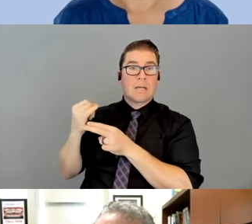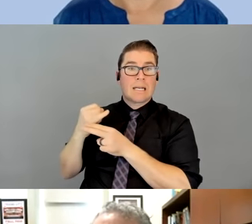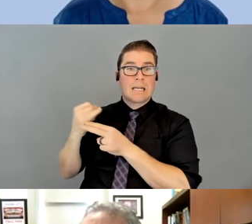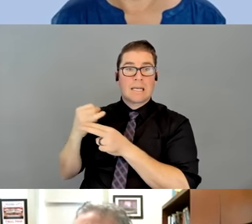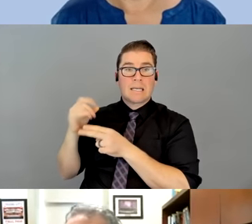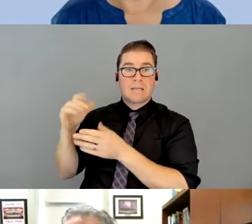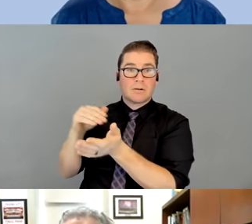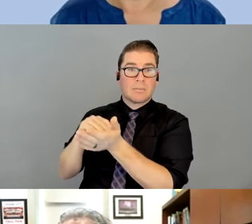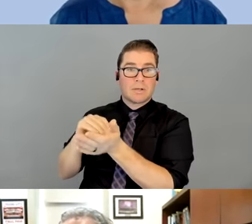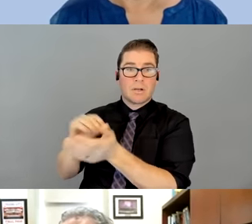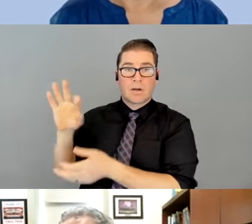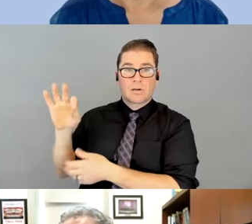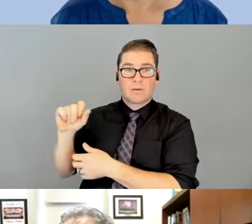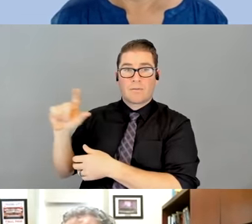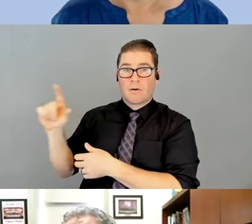have to work on that.